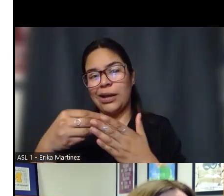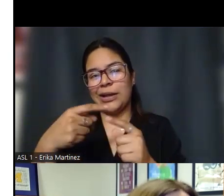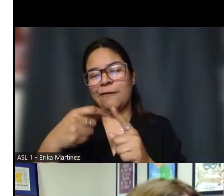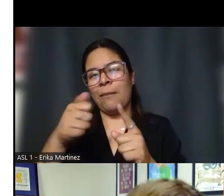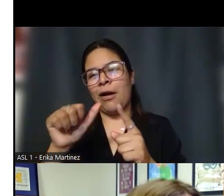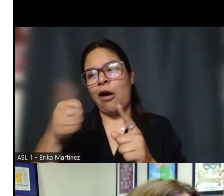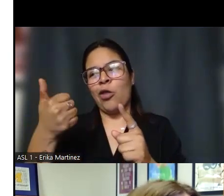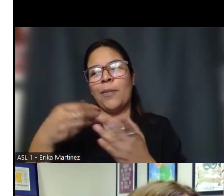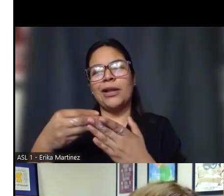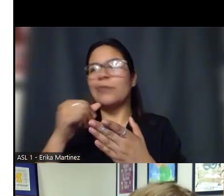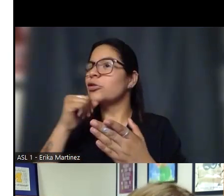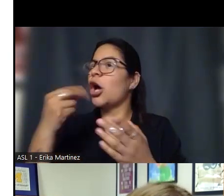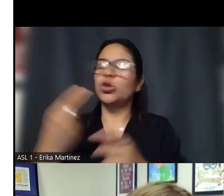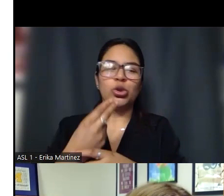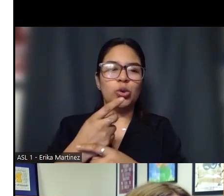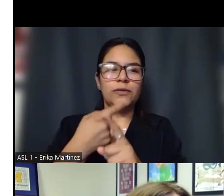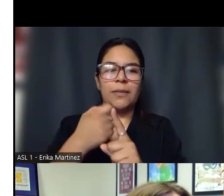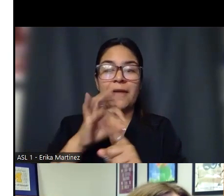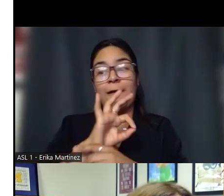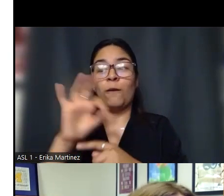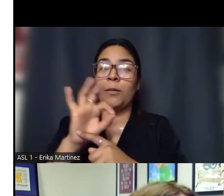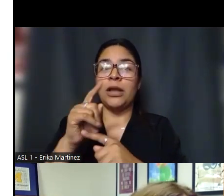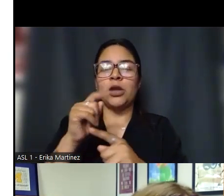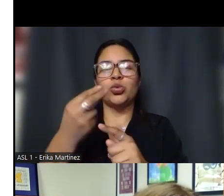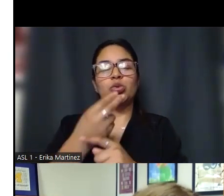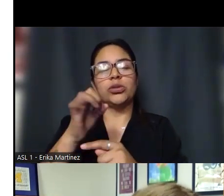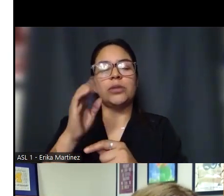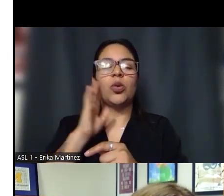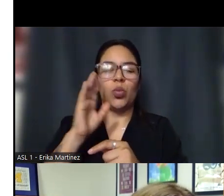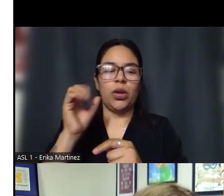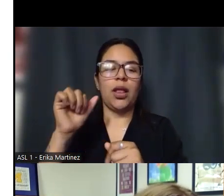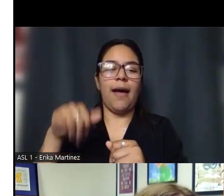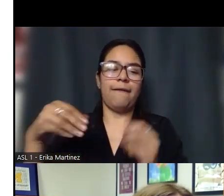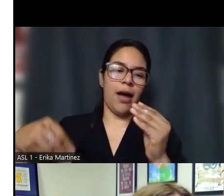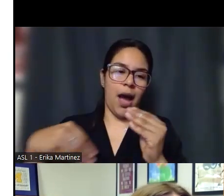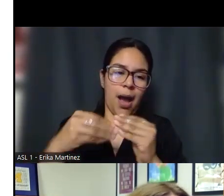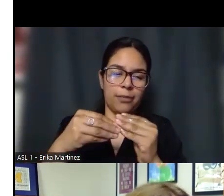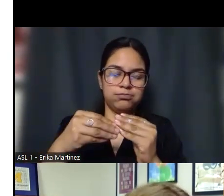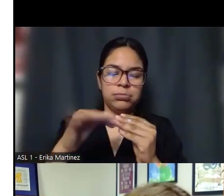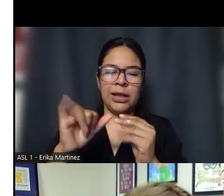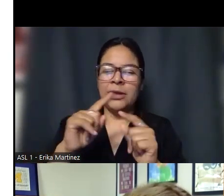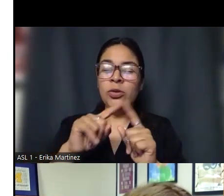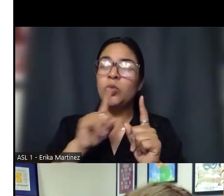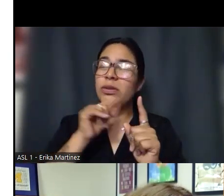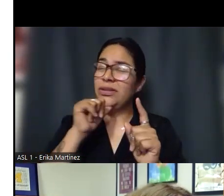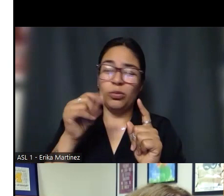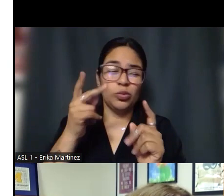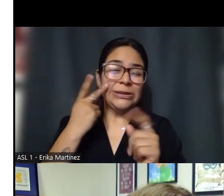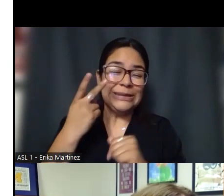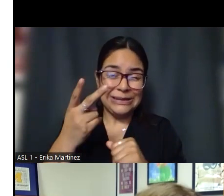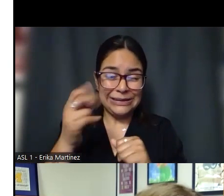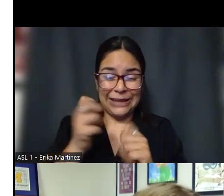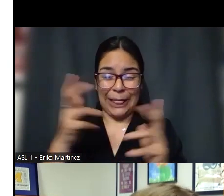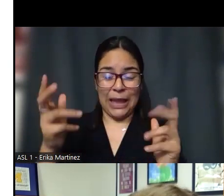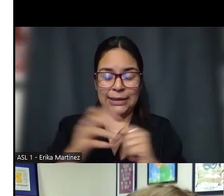used through the formula for the compensation program make up the VOCA Victim Assistance. So we really don't know what we're looking at,